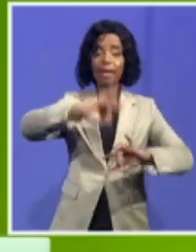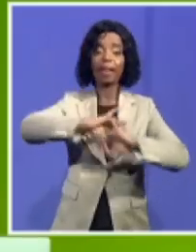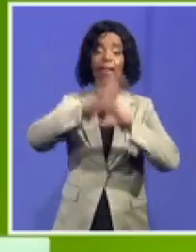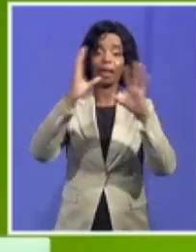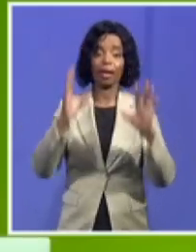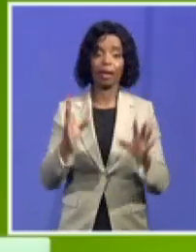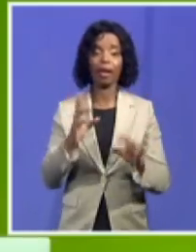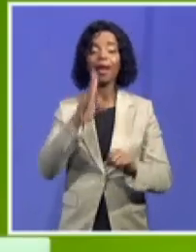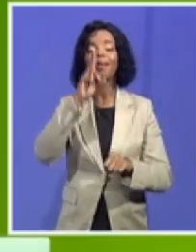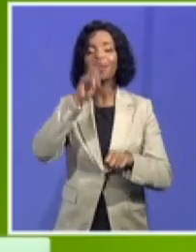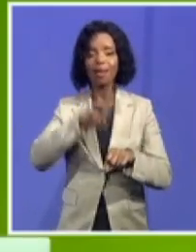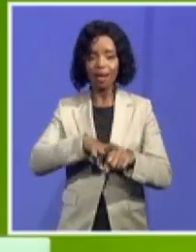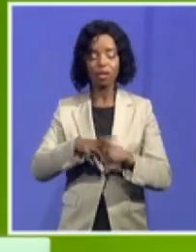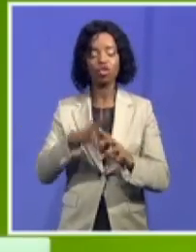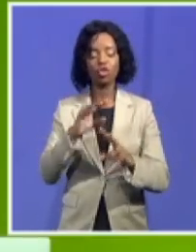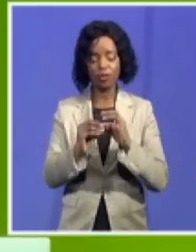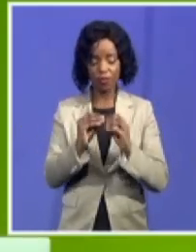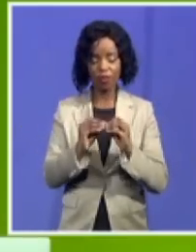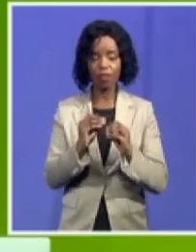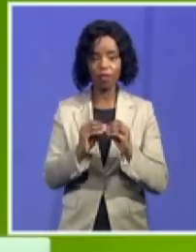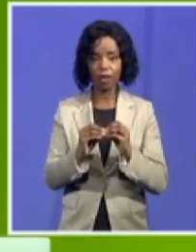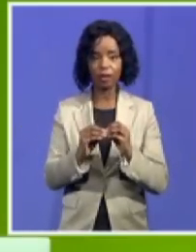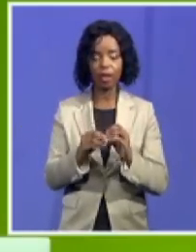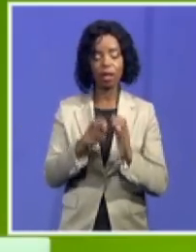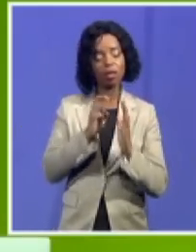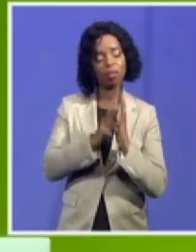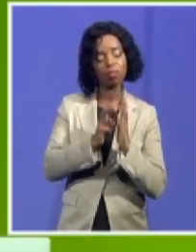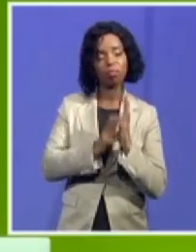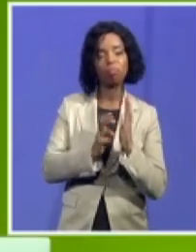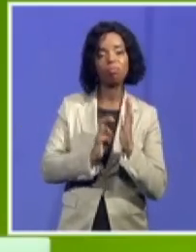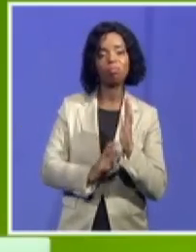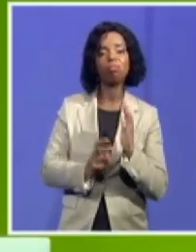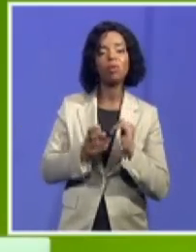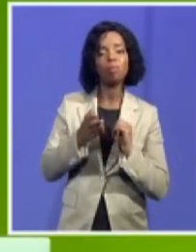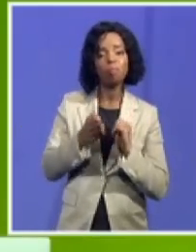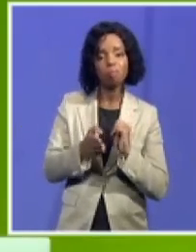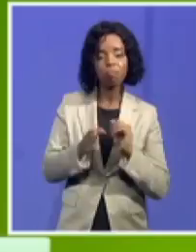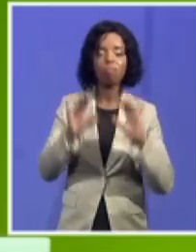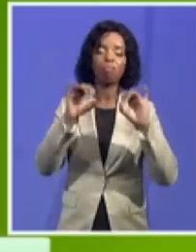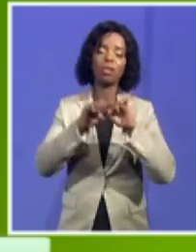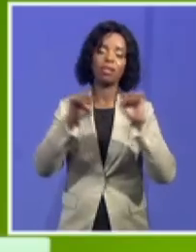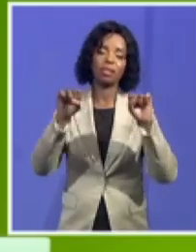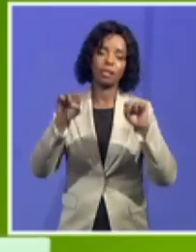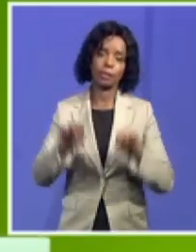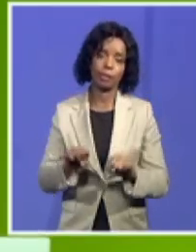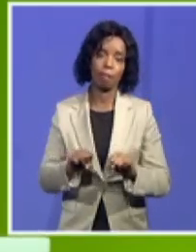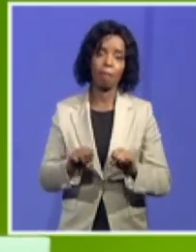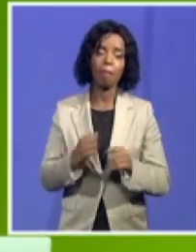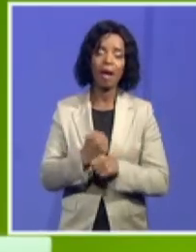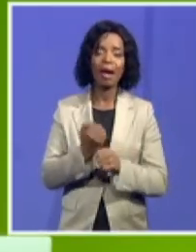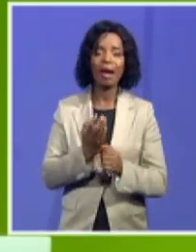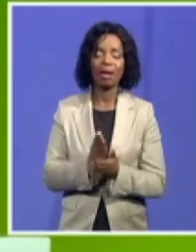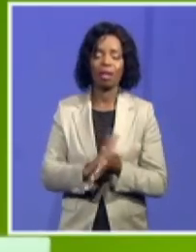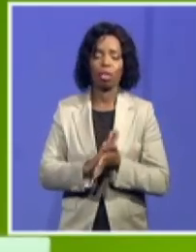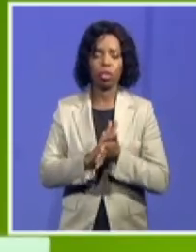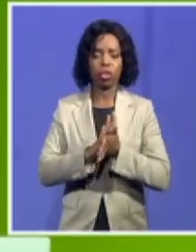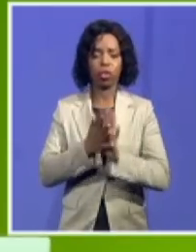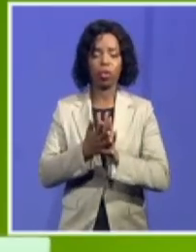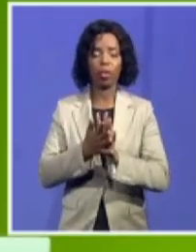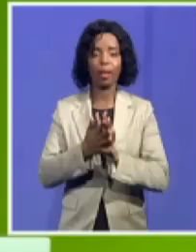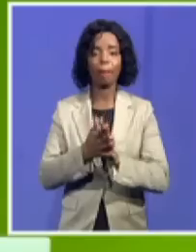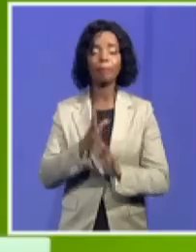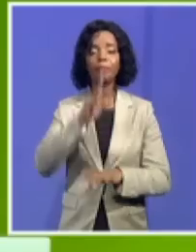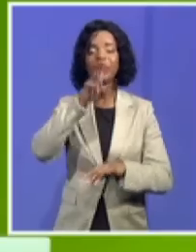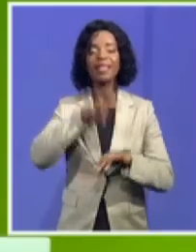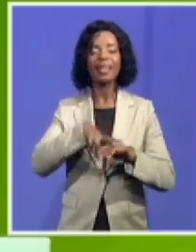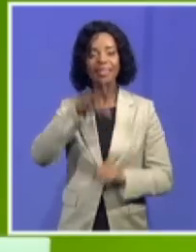administrative problems that have crept into the system. We need to clear the backlog of mining and prospecting